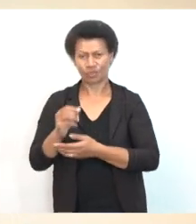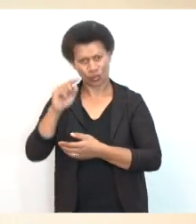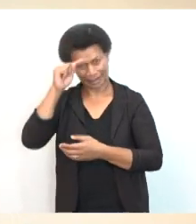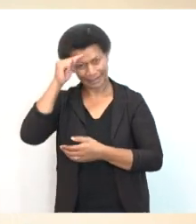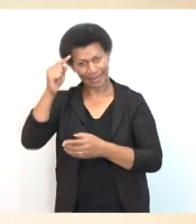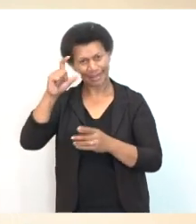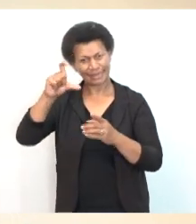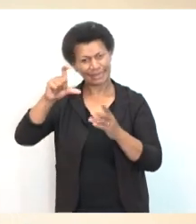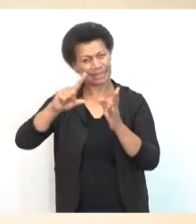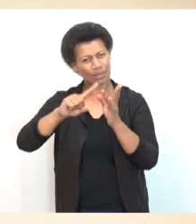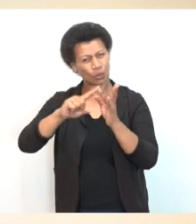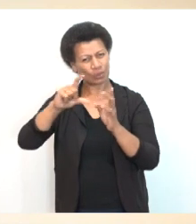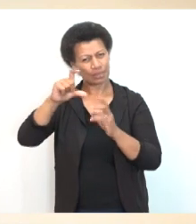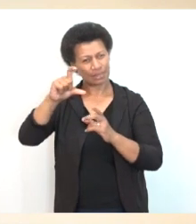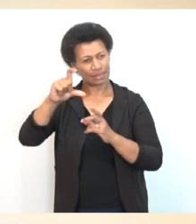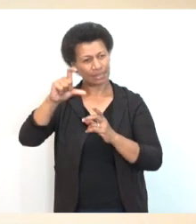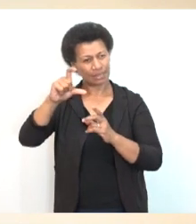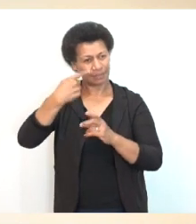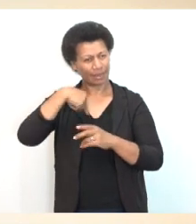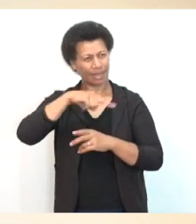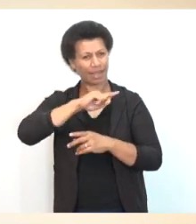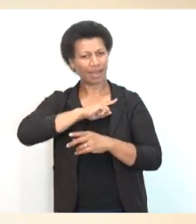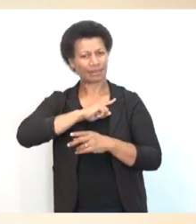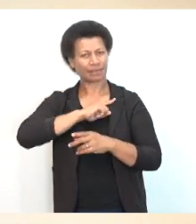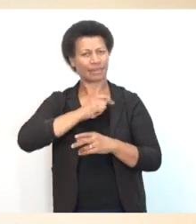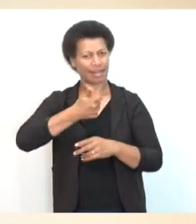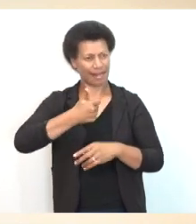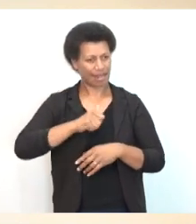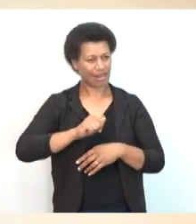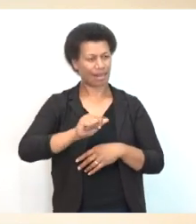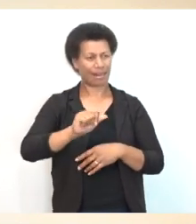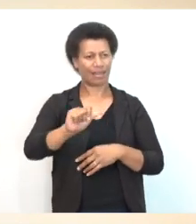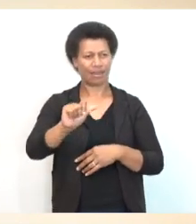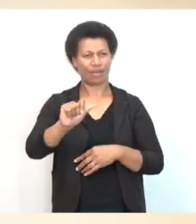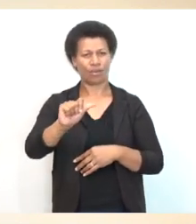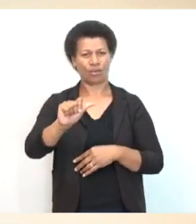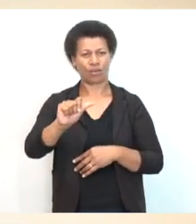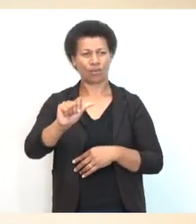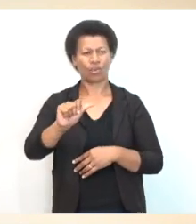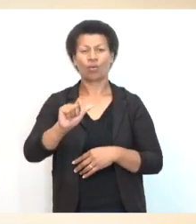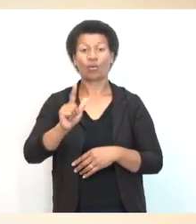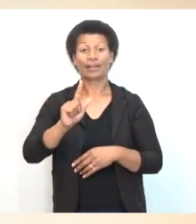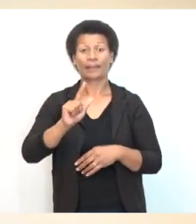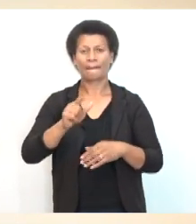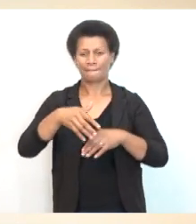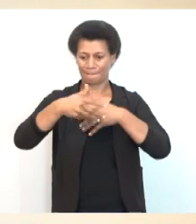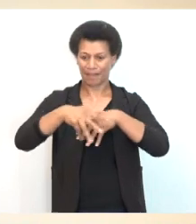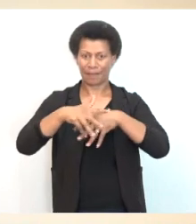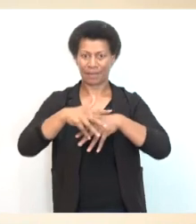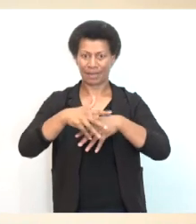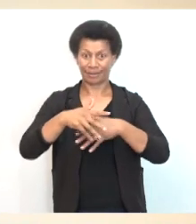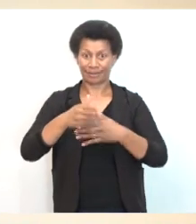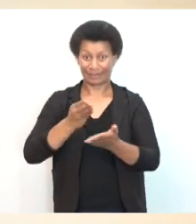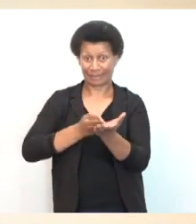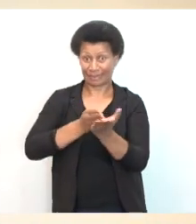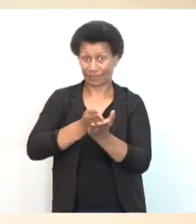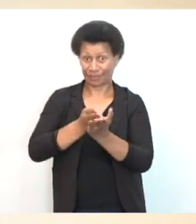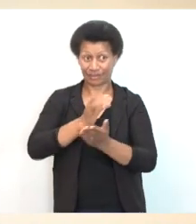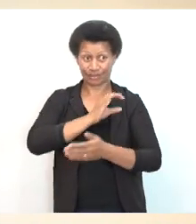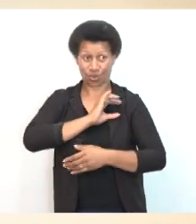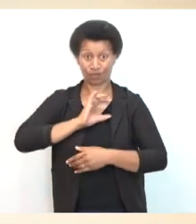sphere? So my response to that is it's optimizing how the Prime Minister conducted himself.